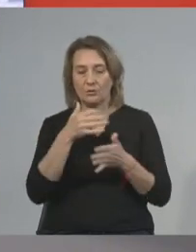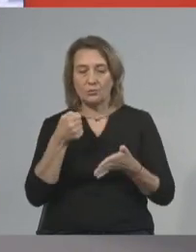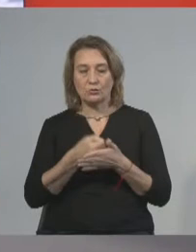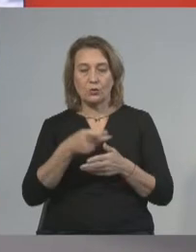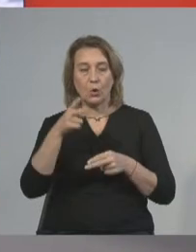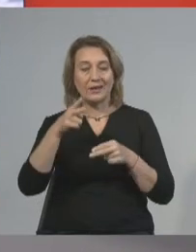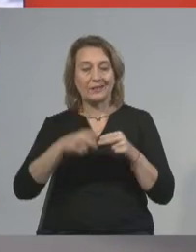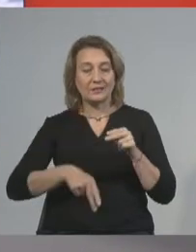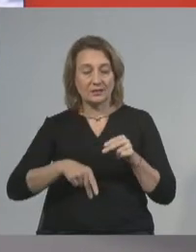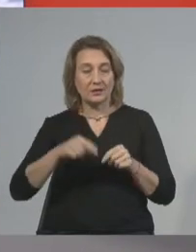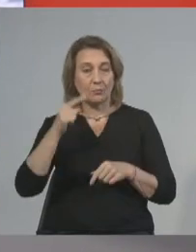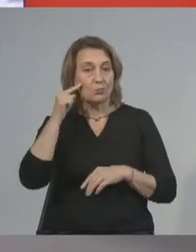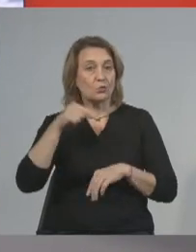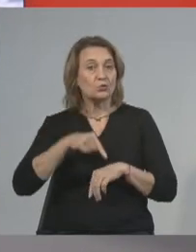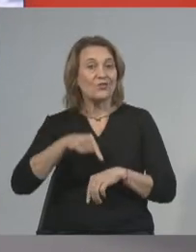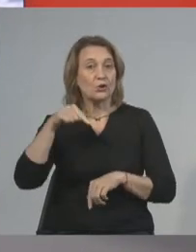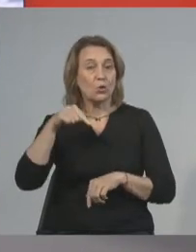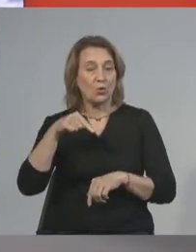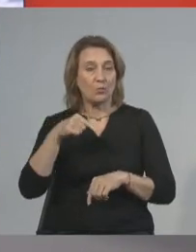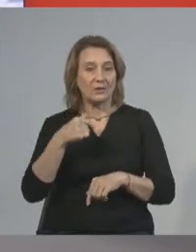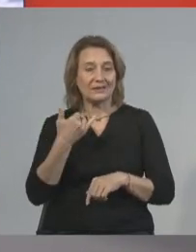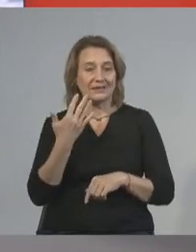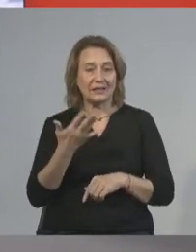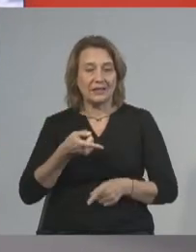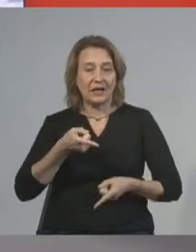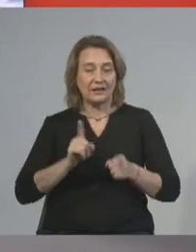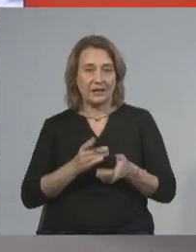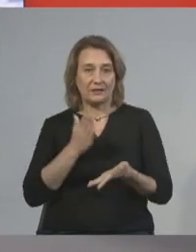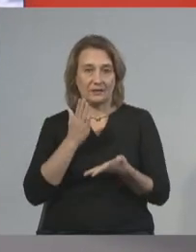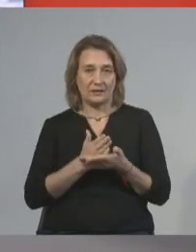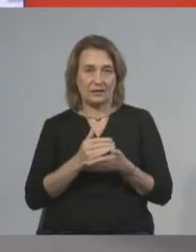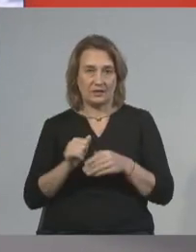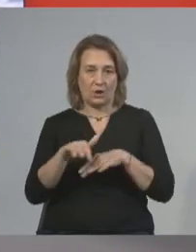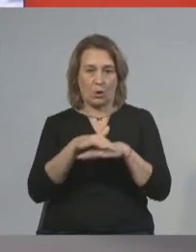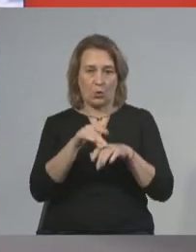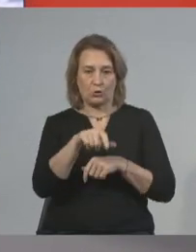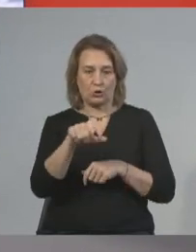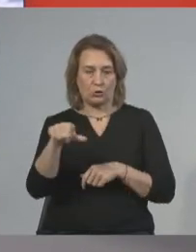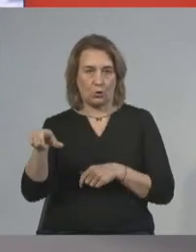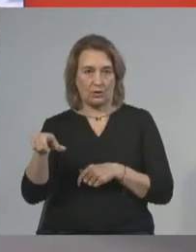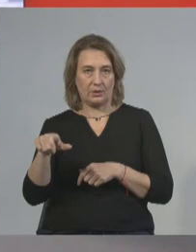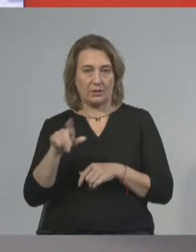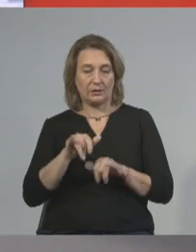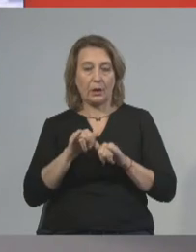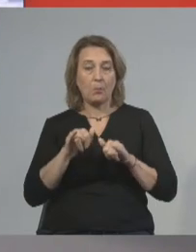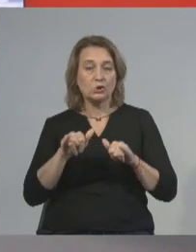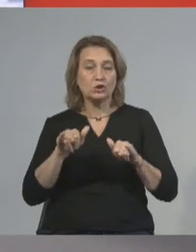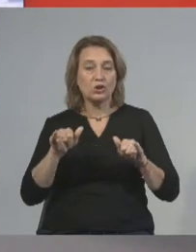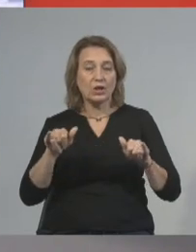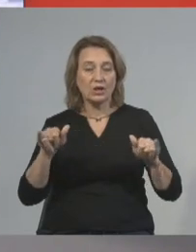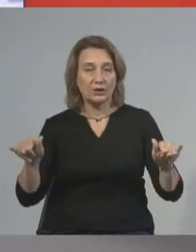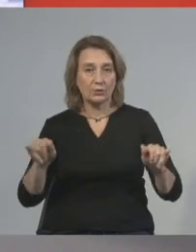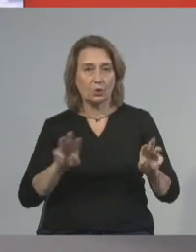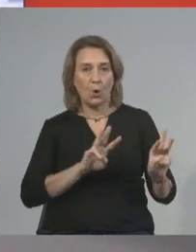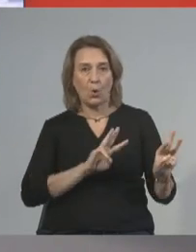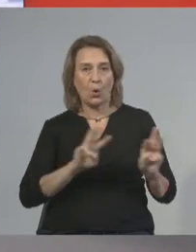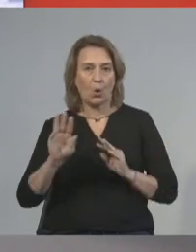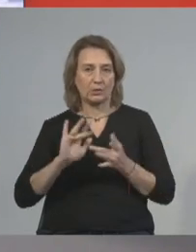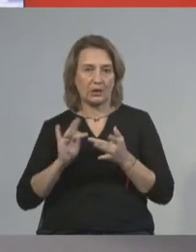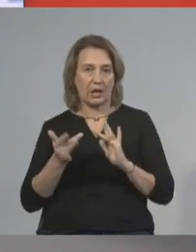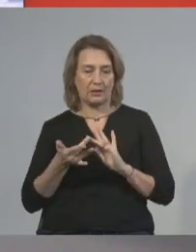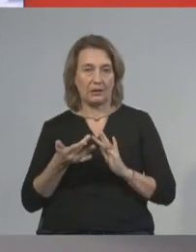cannot fully understand how real is the audience which spreads these fakes and these narratives